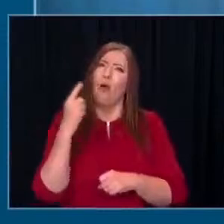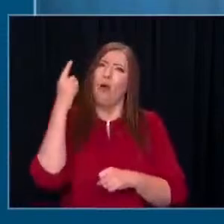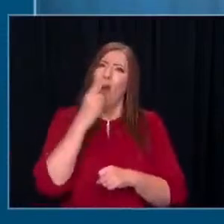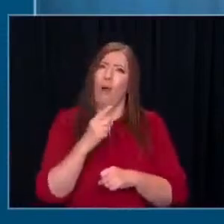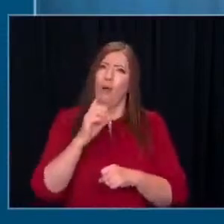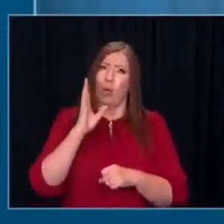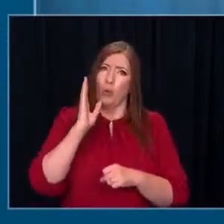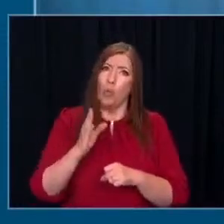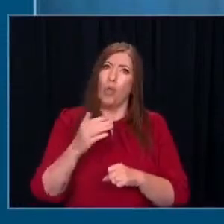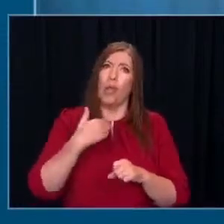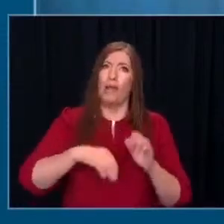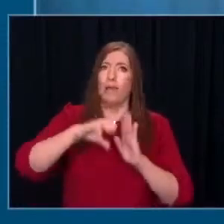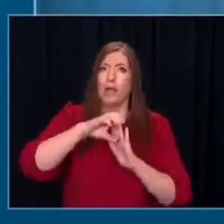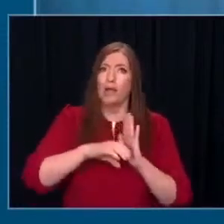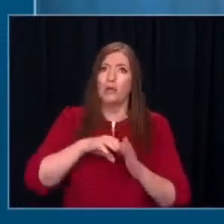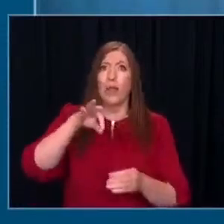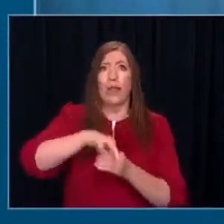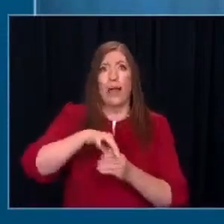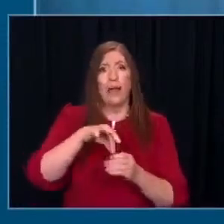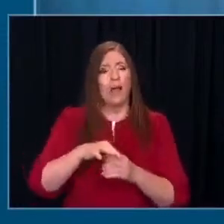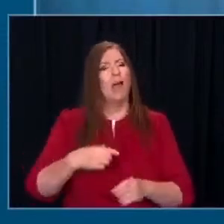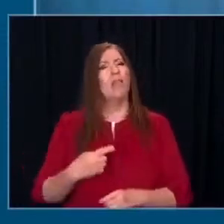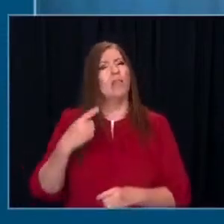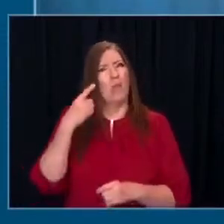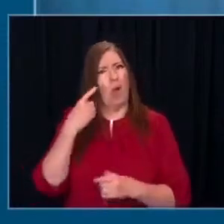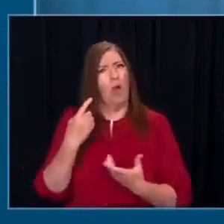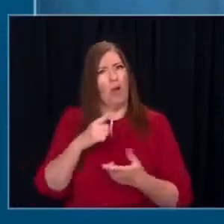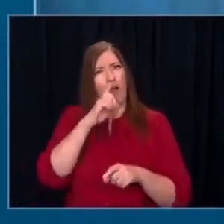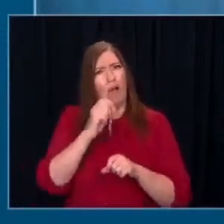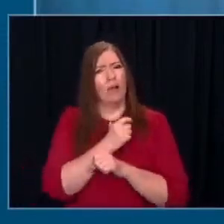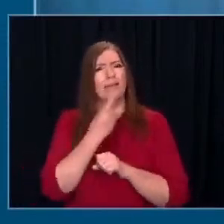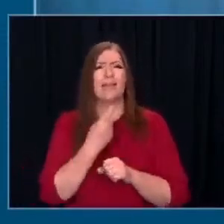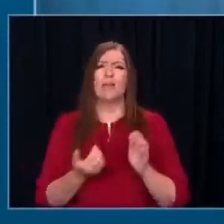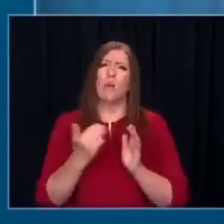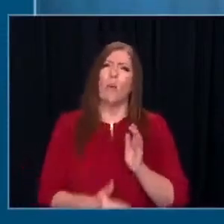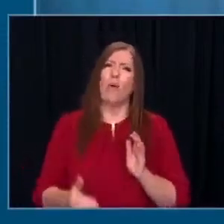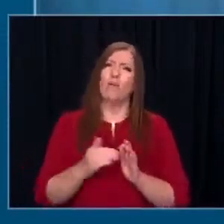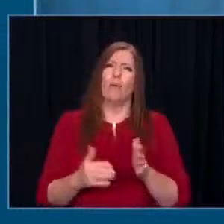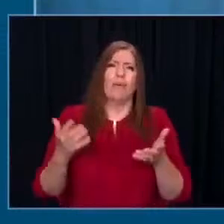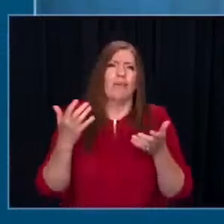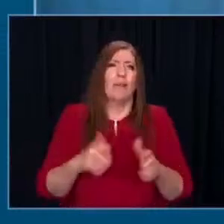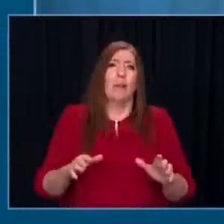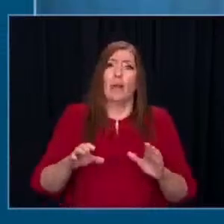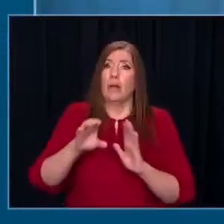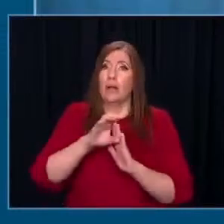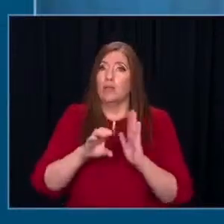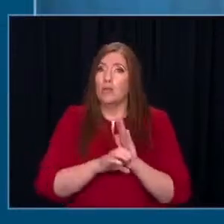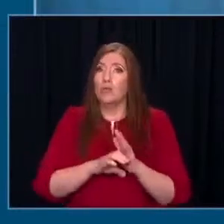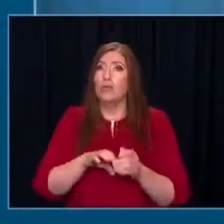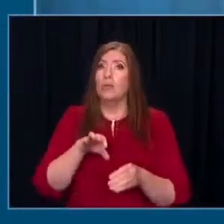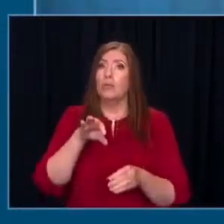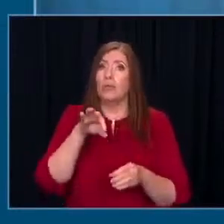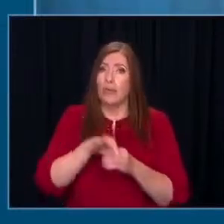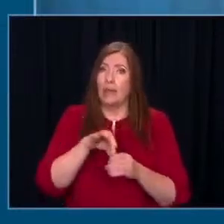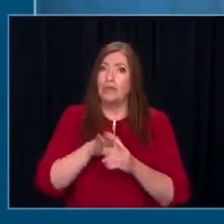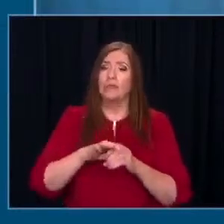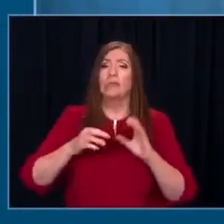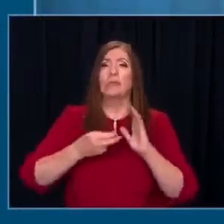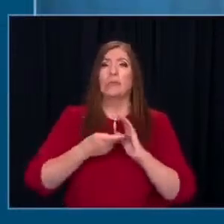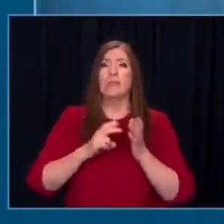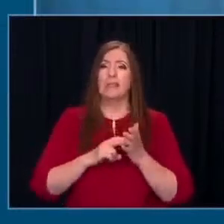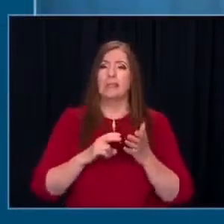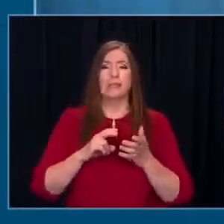a constitutional election. And I've stated this over and over. A constitutional election means that neither one of